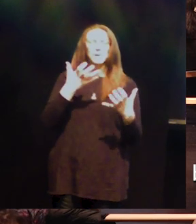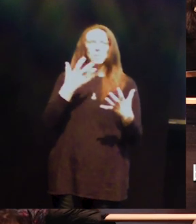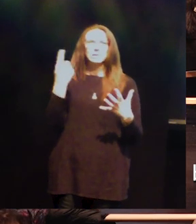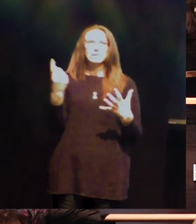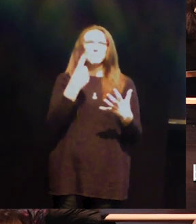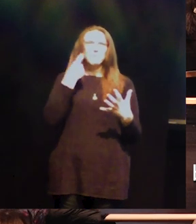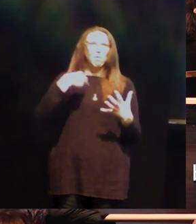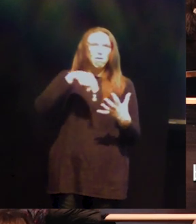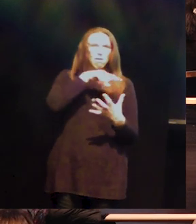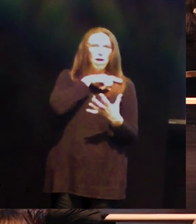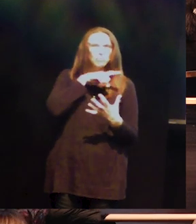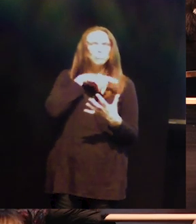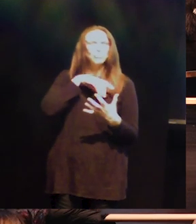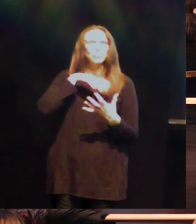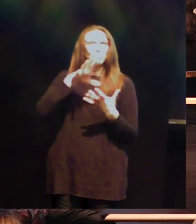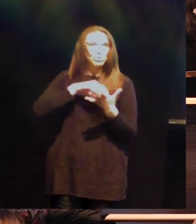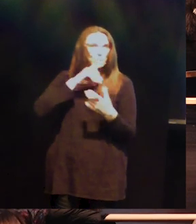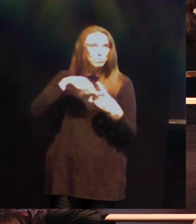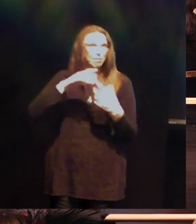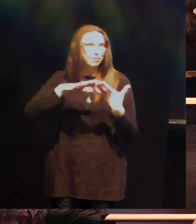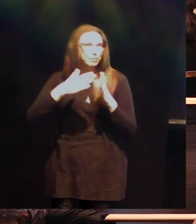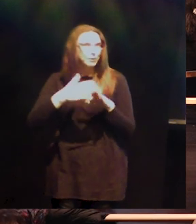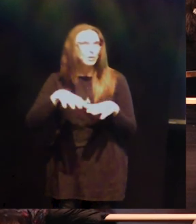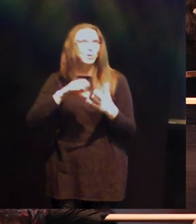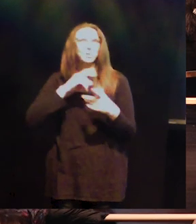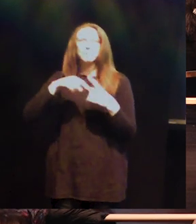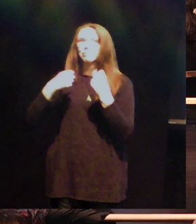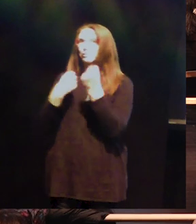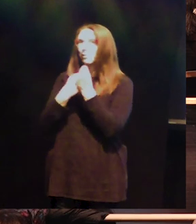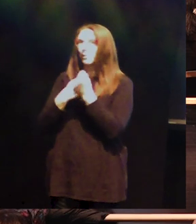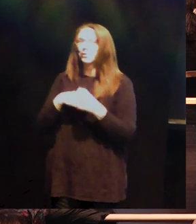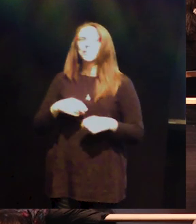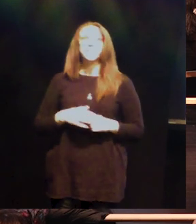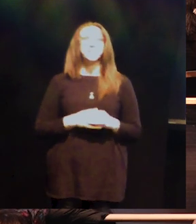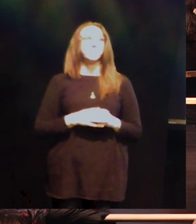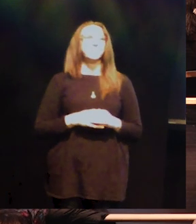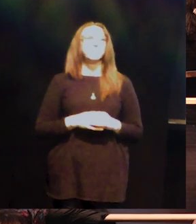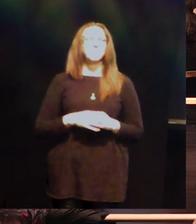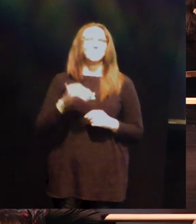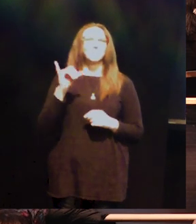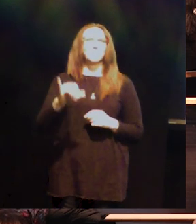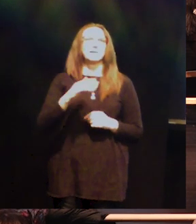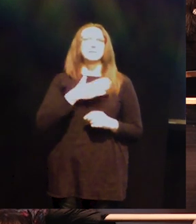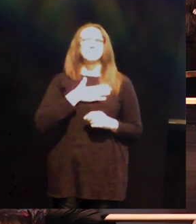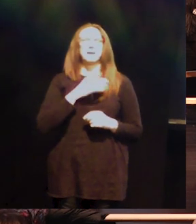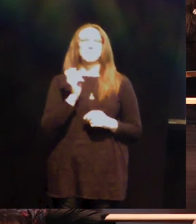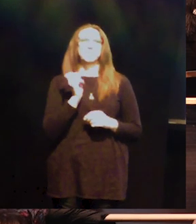get from the film about community or support? Because that's, I guess, what